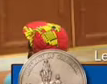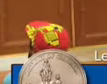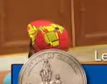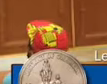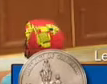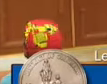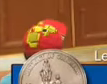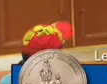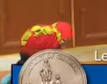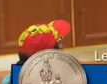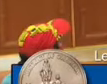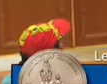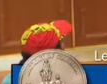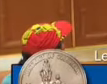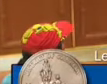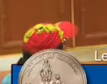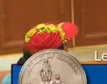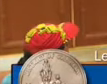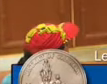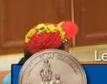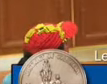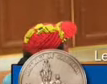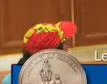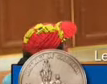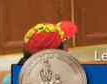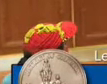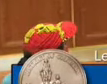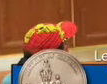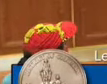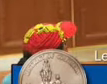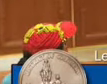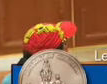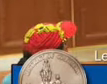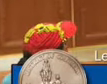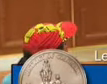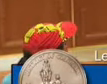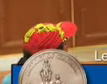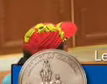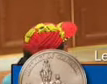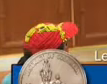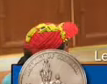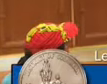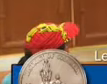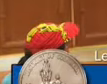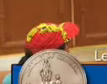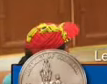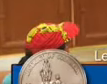Yes. Councilmember Henderson votes yes. Mr. Chairman, there are 12 yeses and one absent.